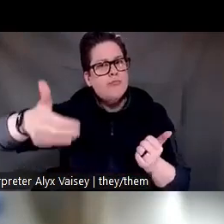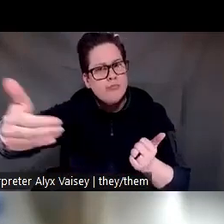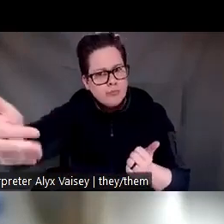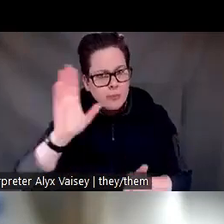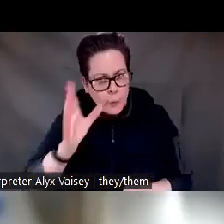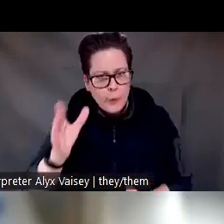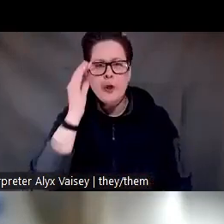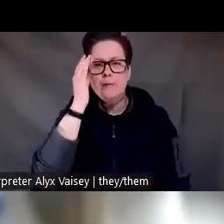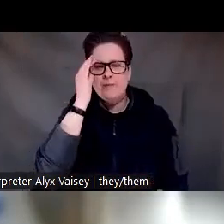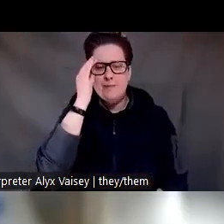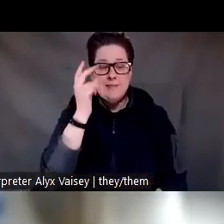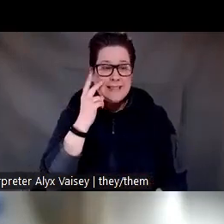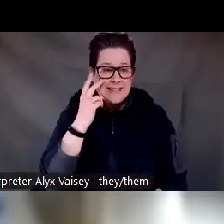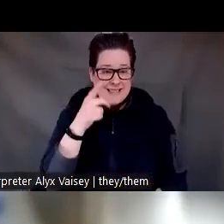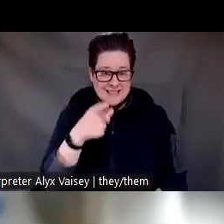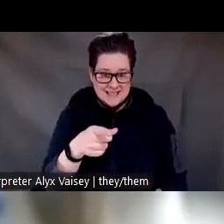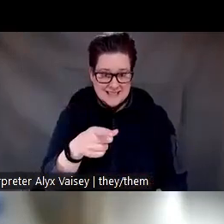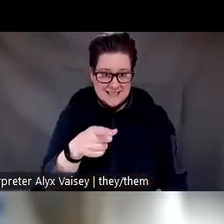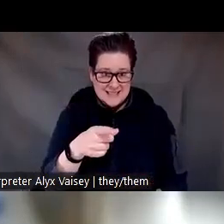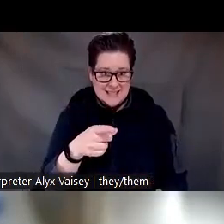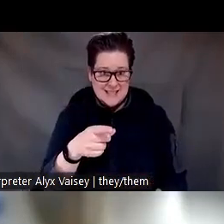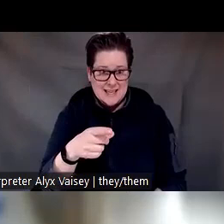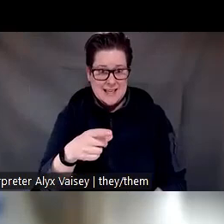can see in this,